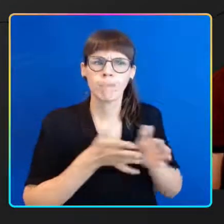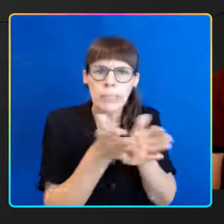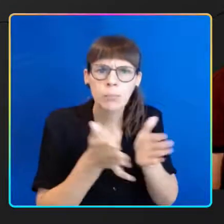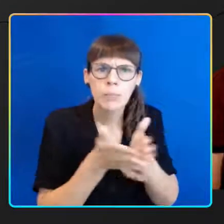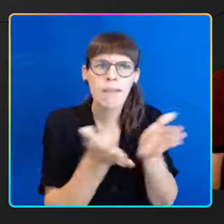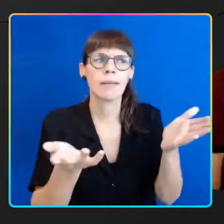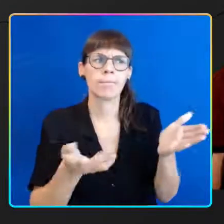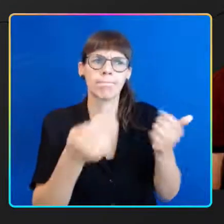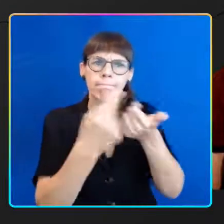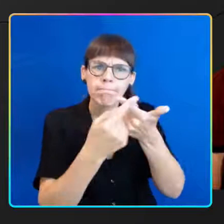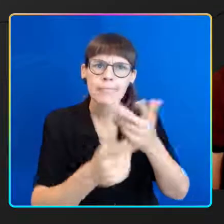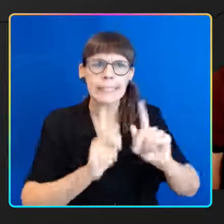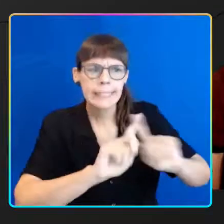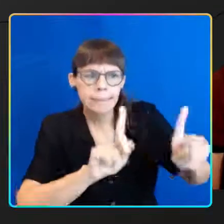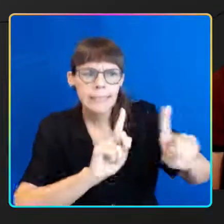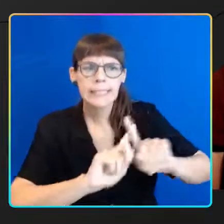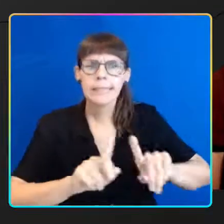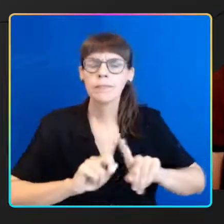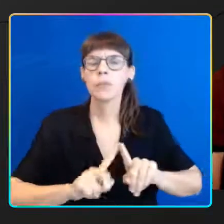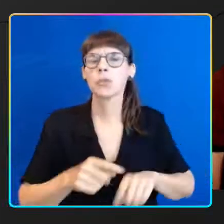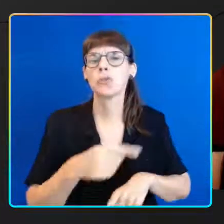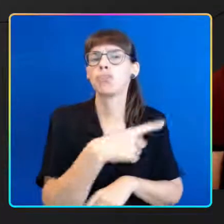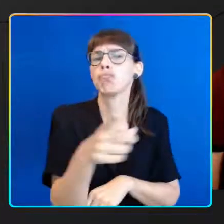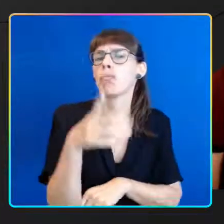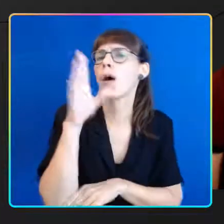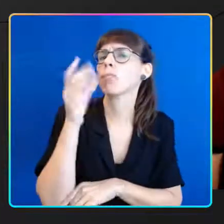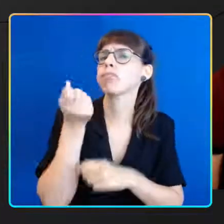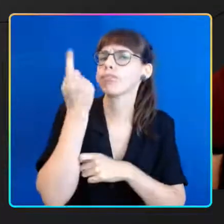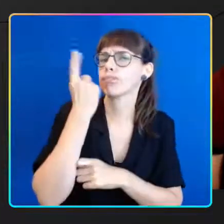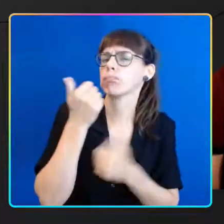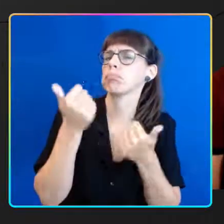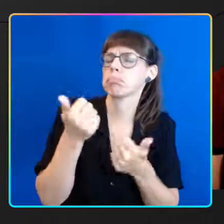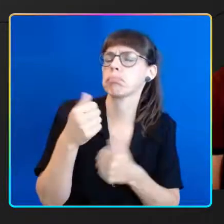they, they can easily catch the problem.